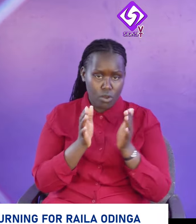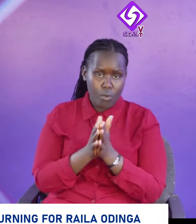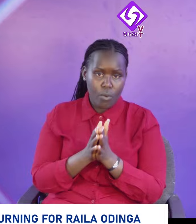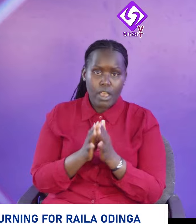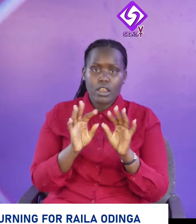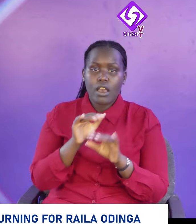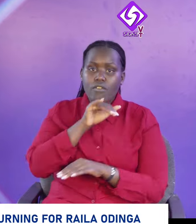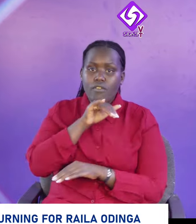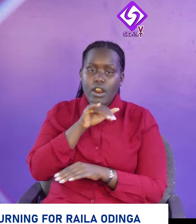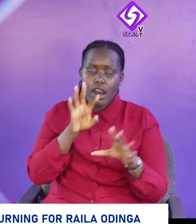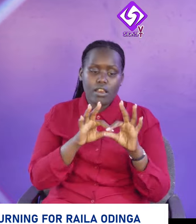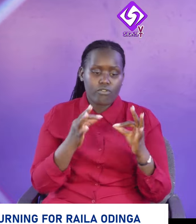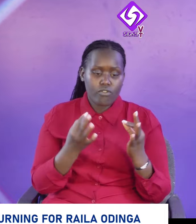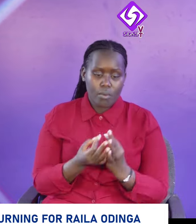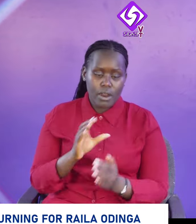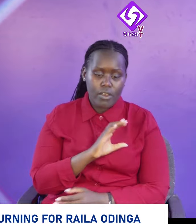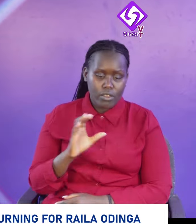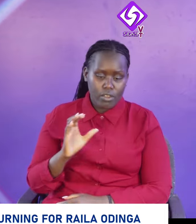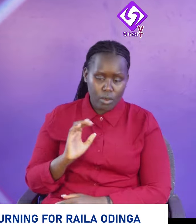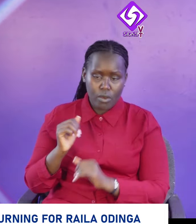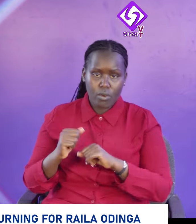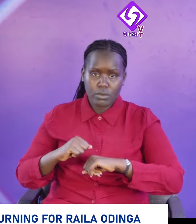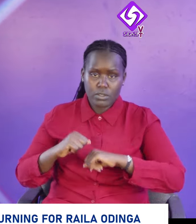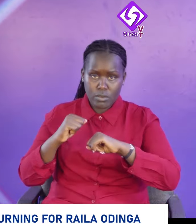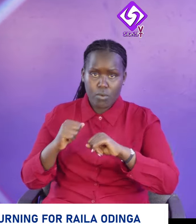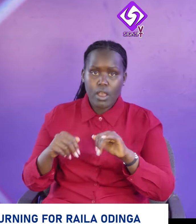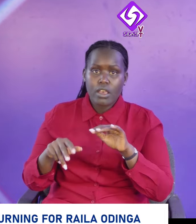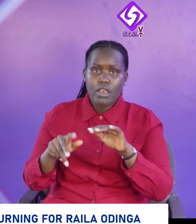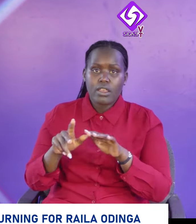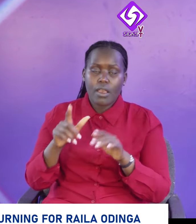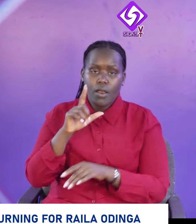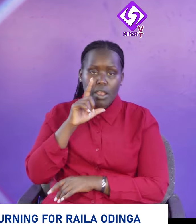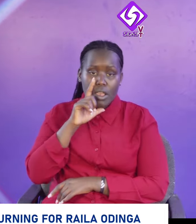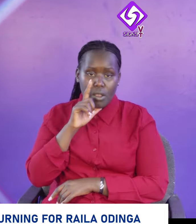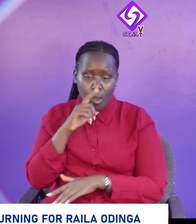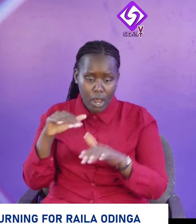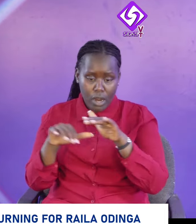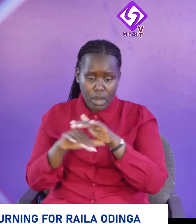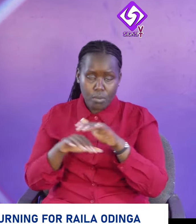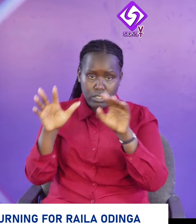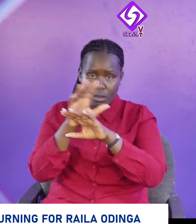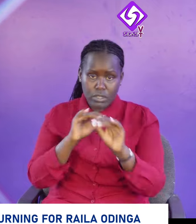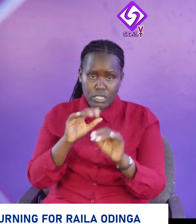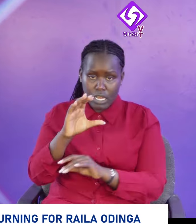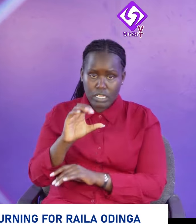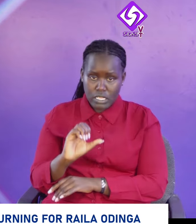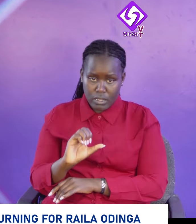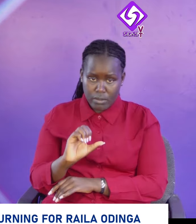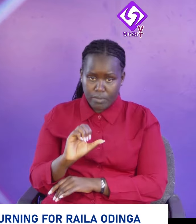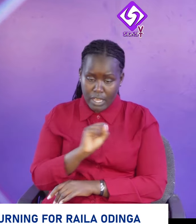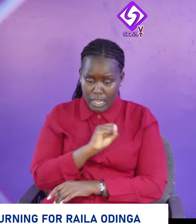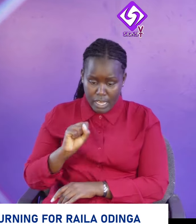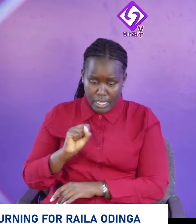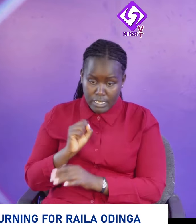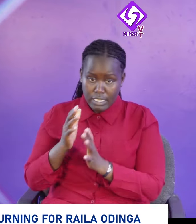family. The committee will be co-chaired by Deputy President Kithure Kindiki and Siaya Senator Oburu